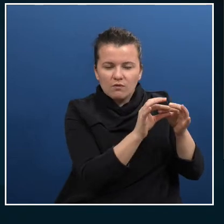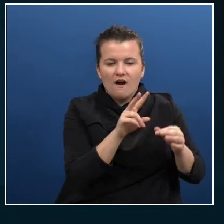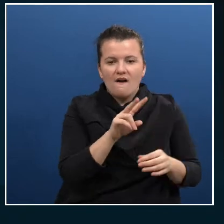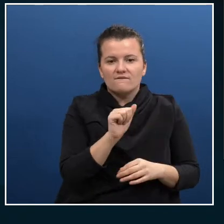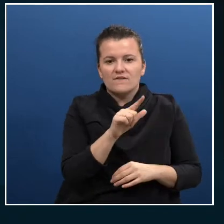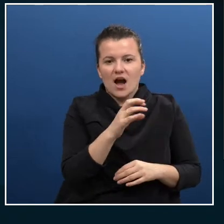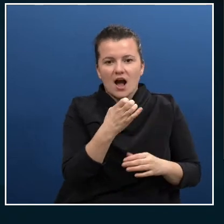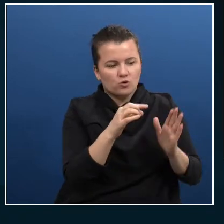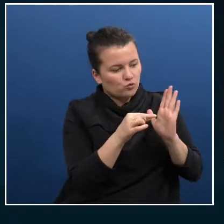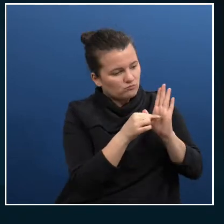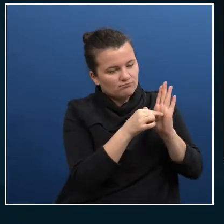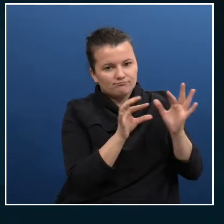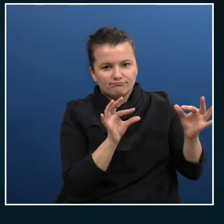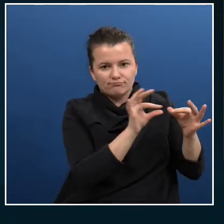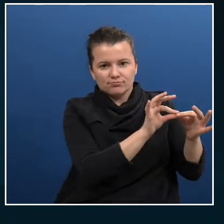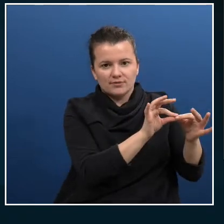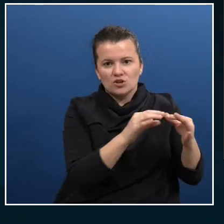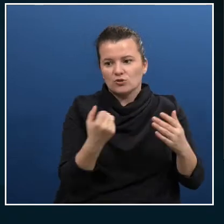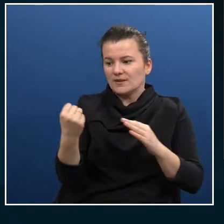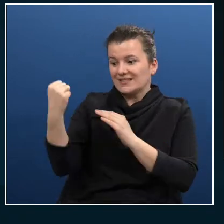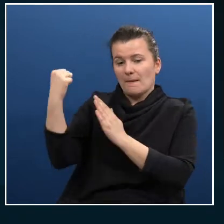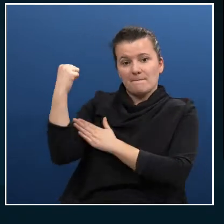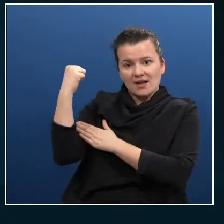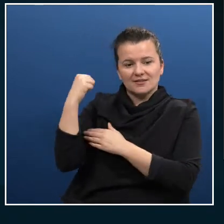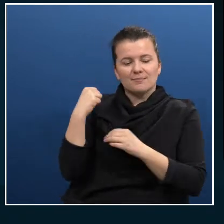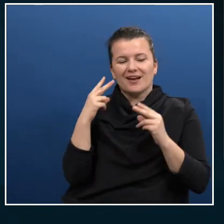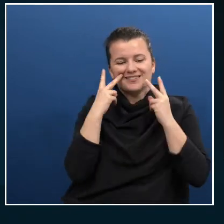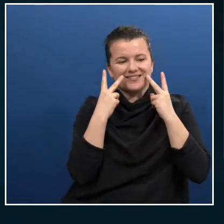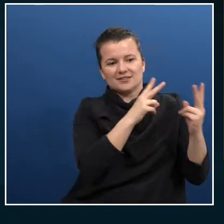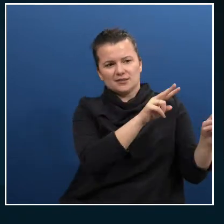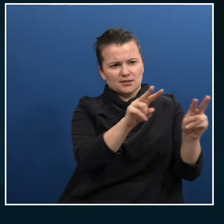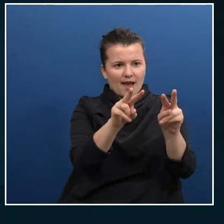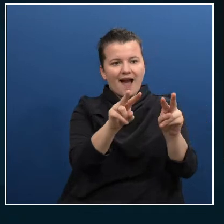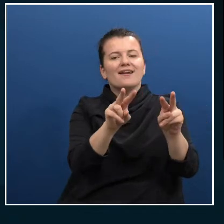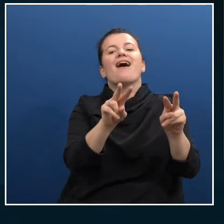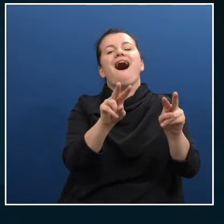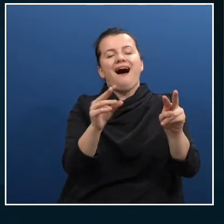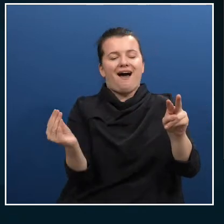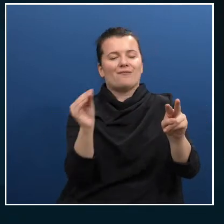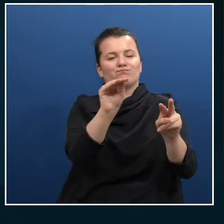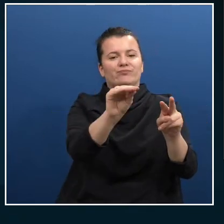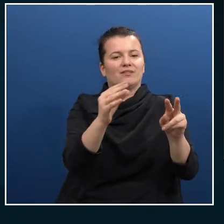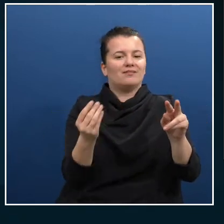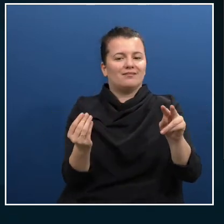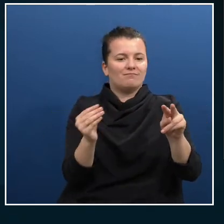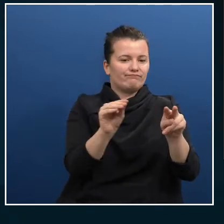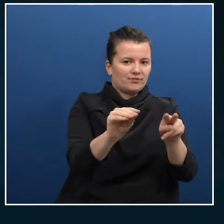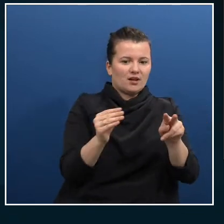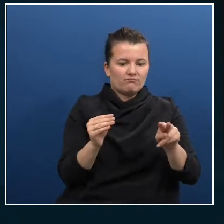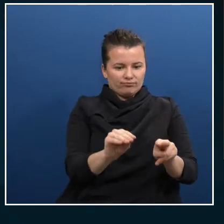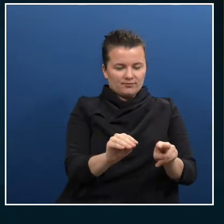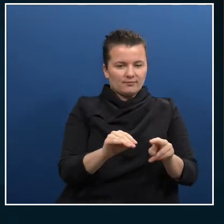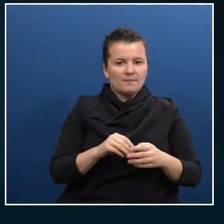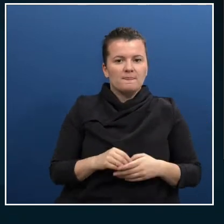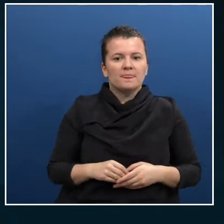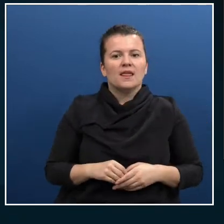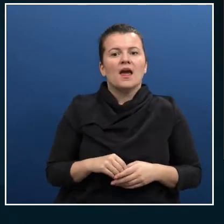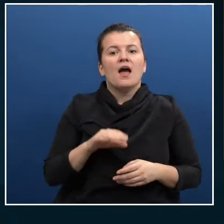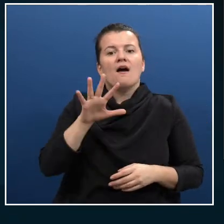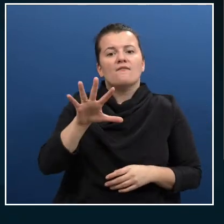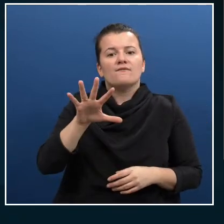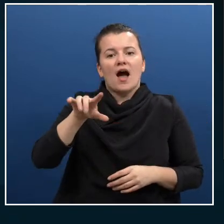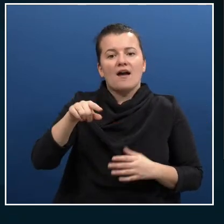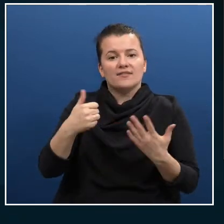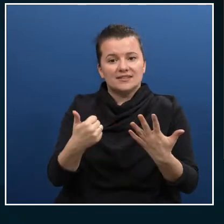an intuitive way. The other thing, if we're looking at issue 569, is